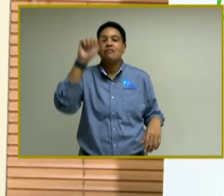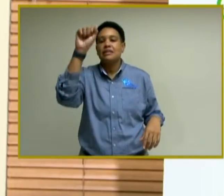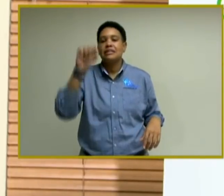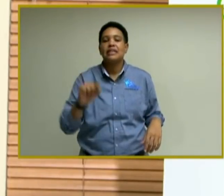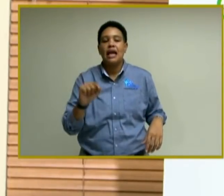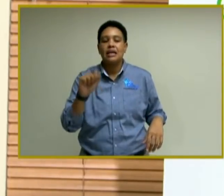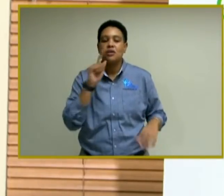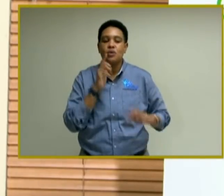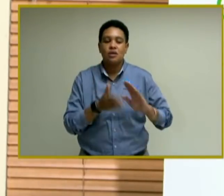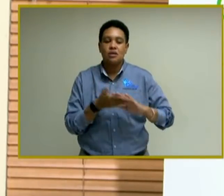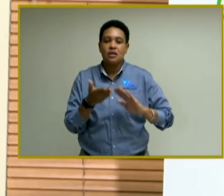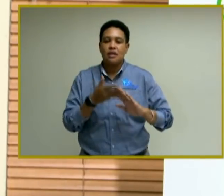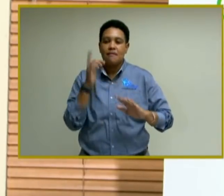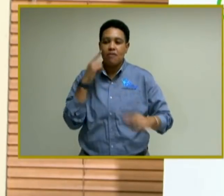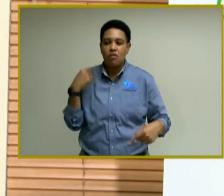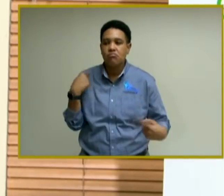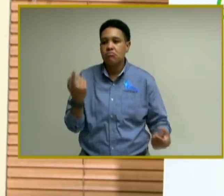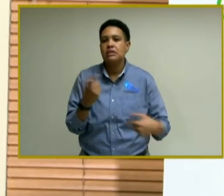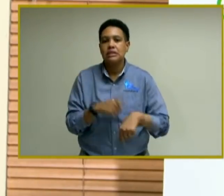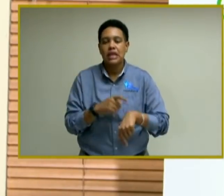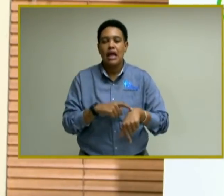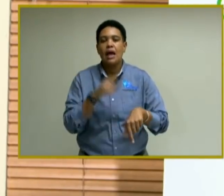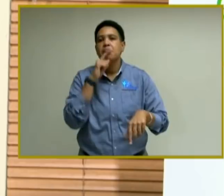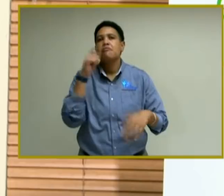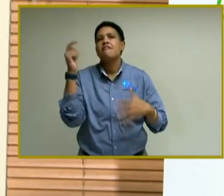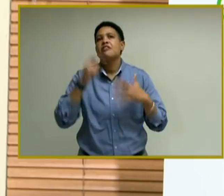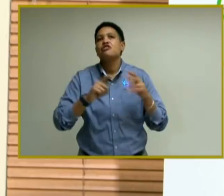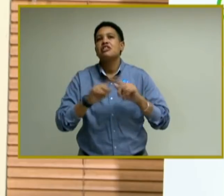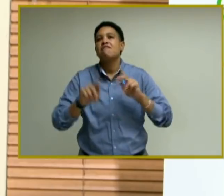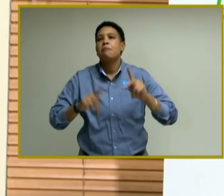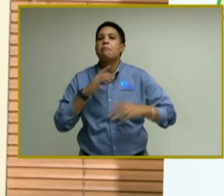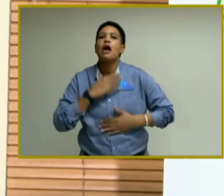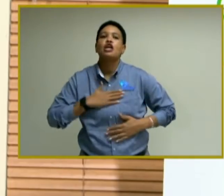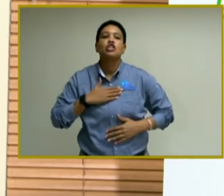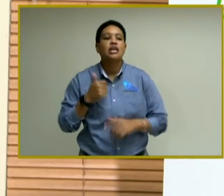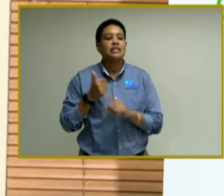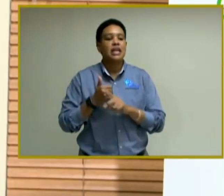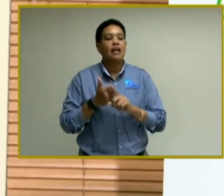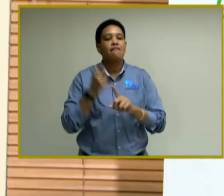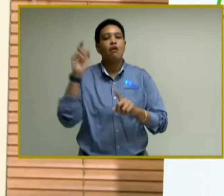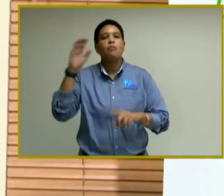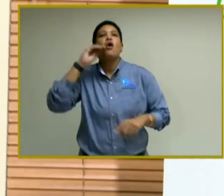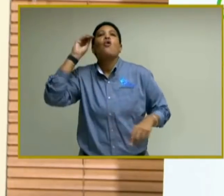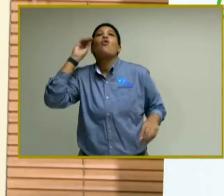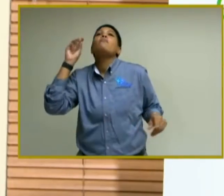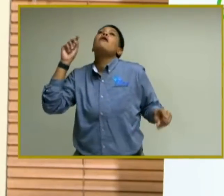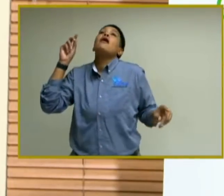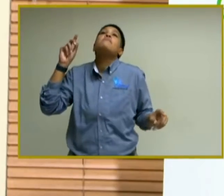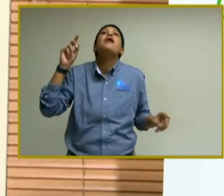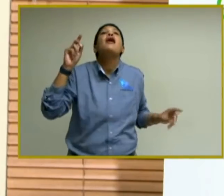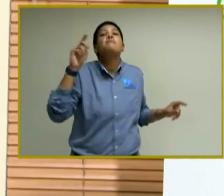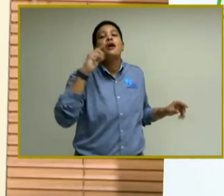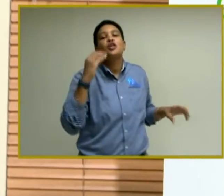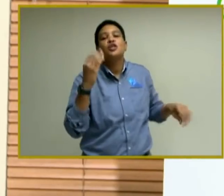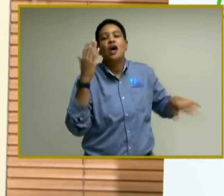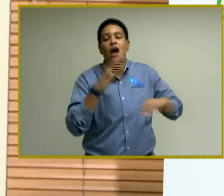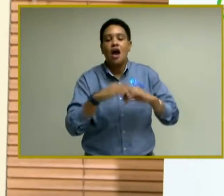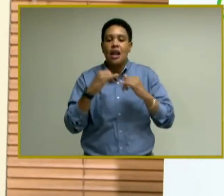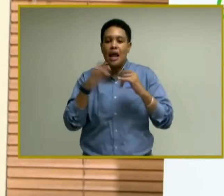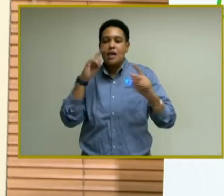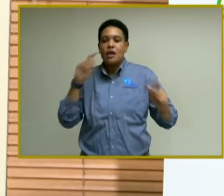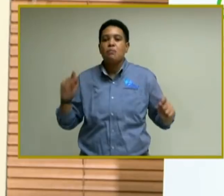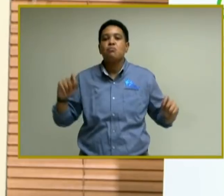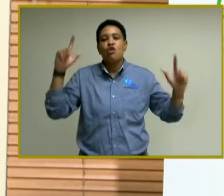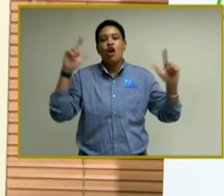certainly was going on for some time, featuring persons enjoying themselves from the comfort of their homes and being